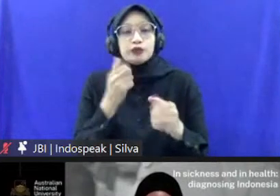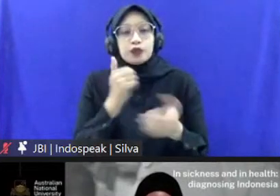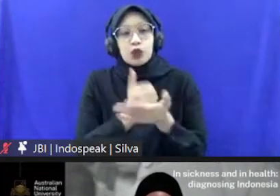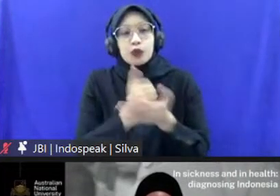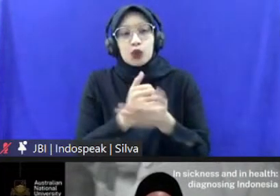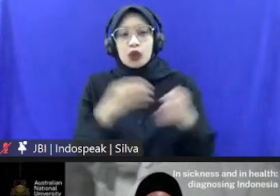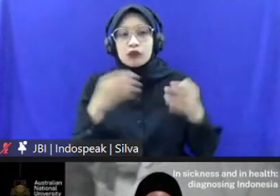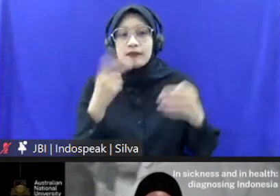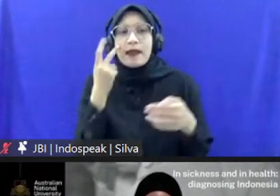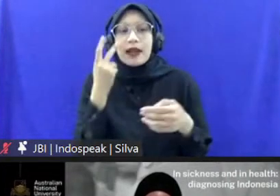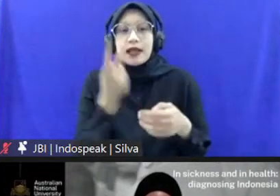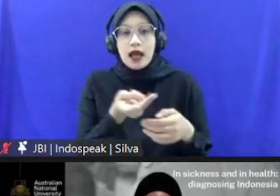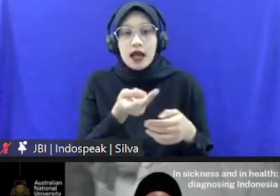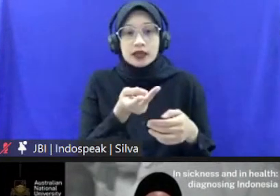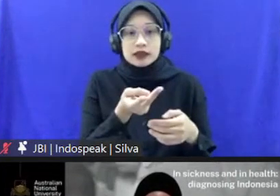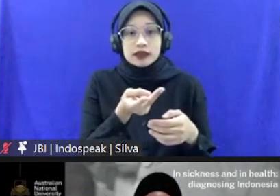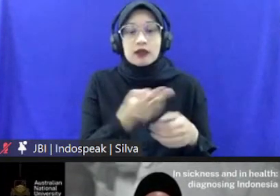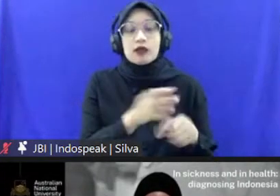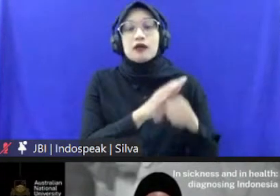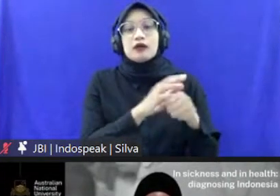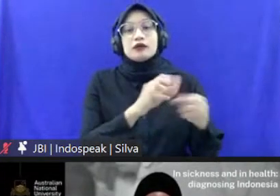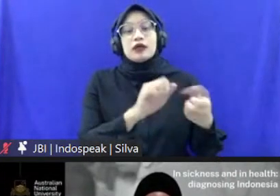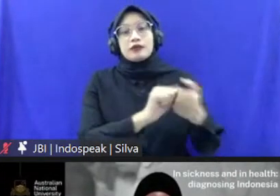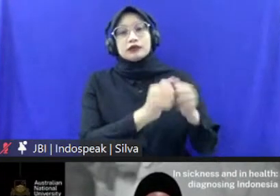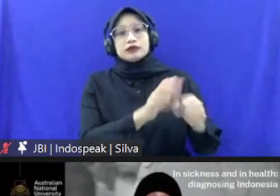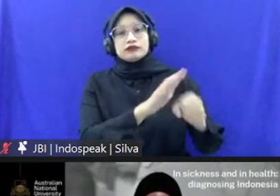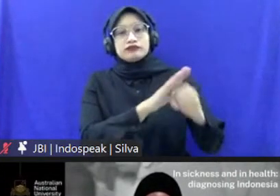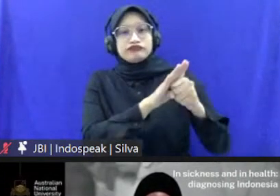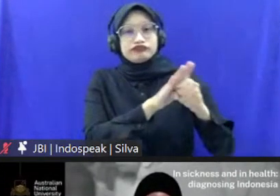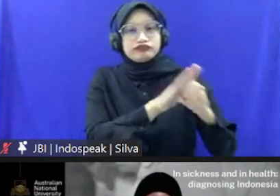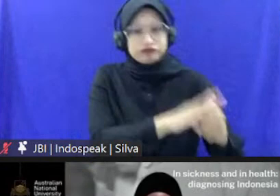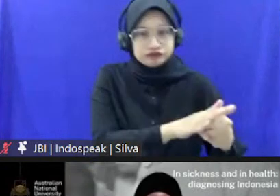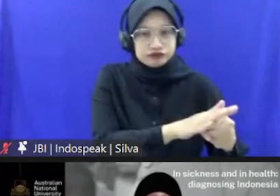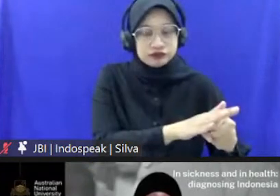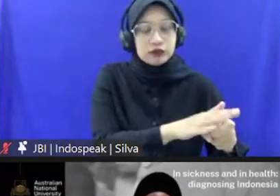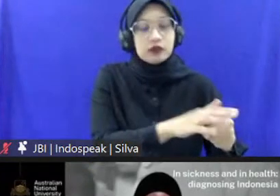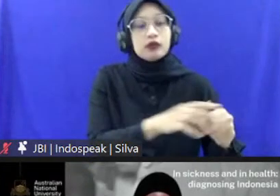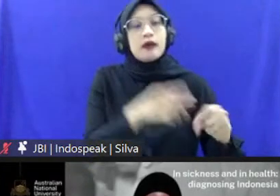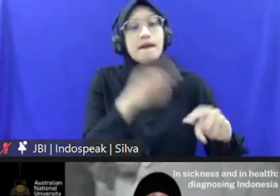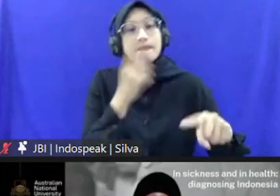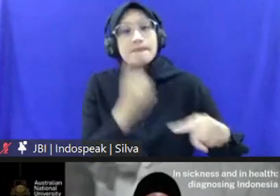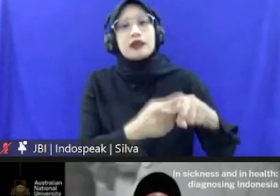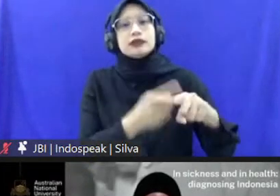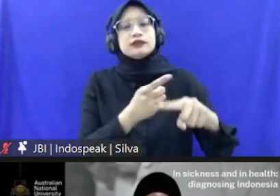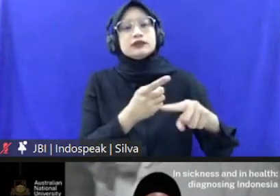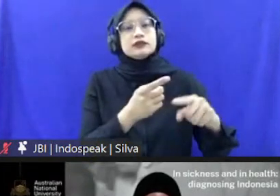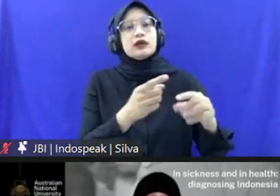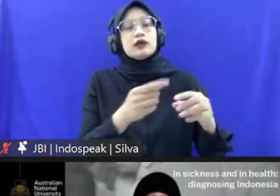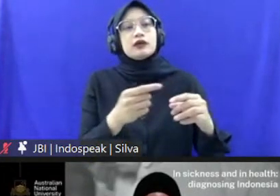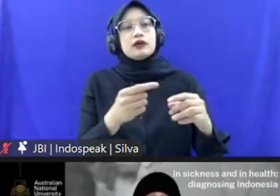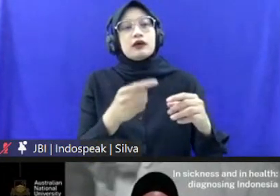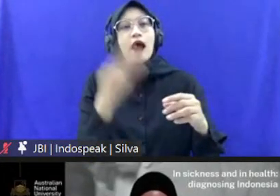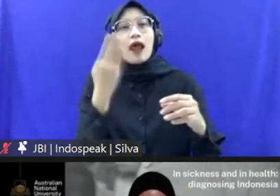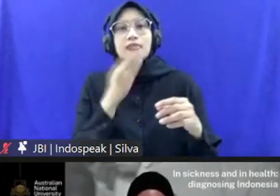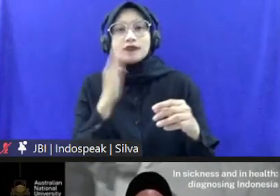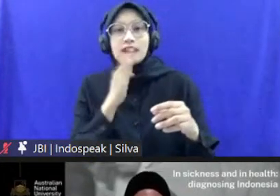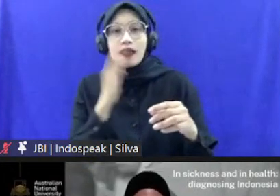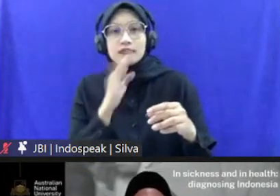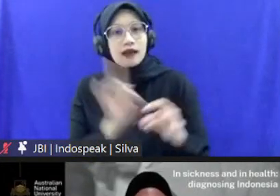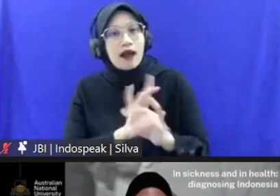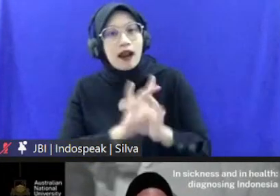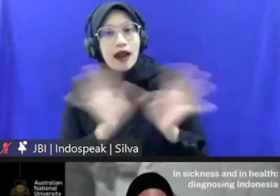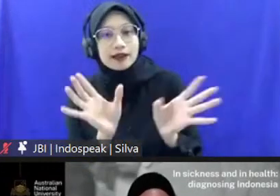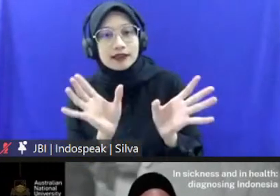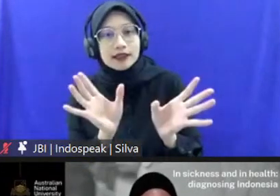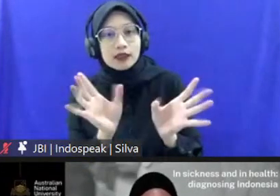is not operated in silos. They are, in fact, intersected with other systemic risk, as